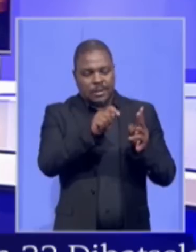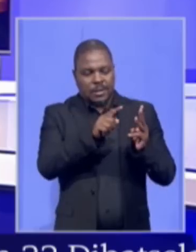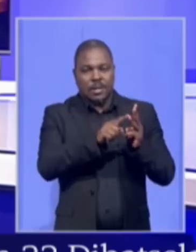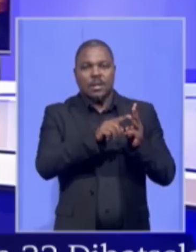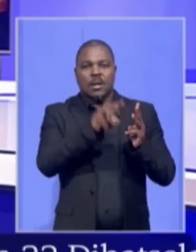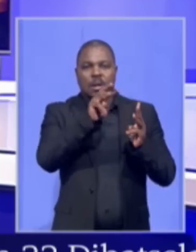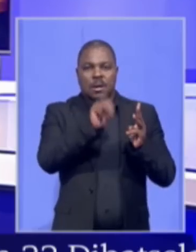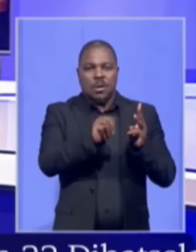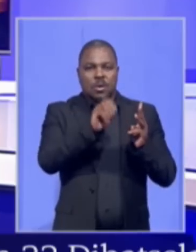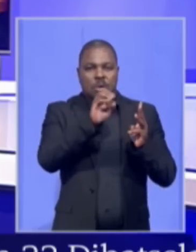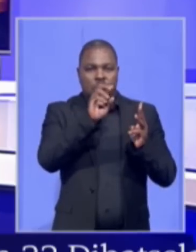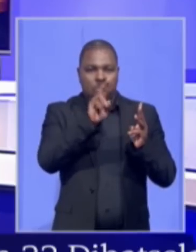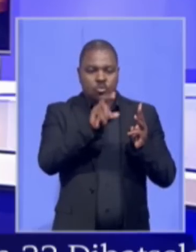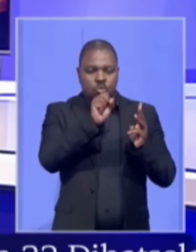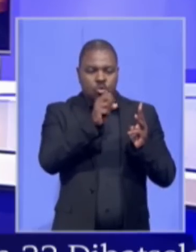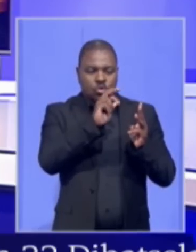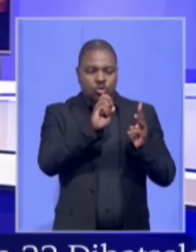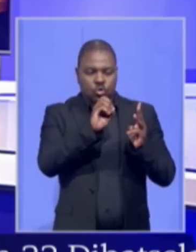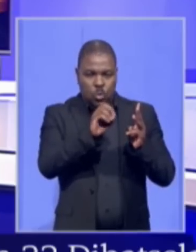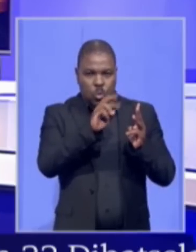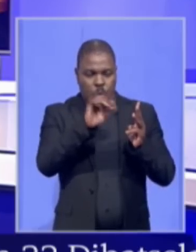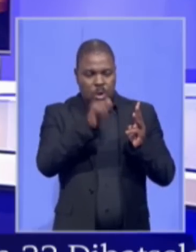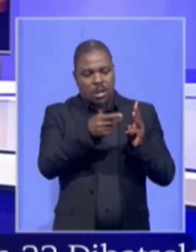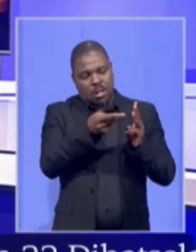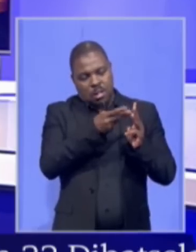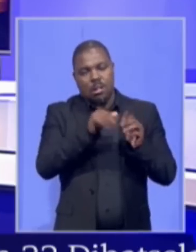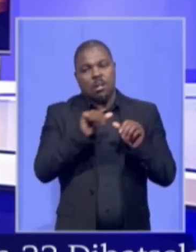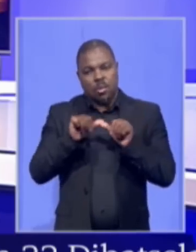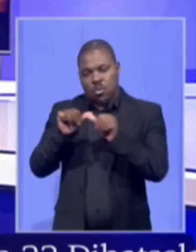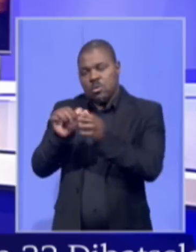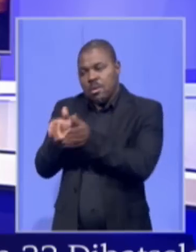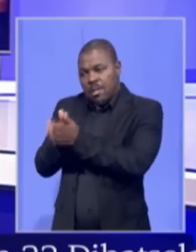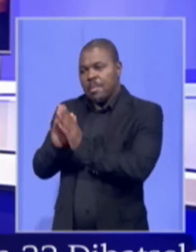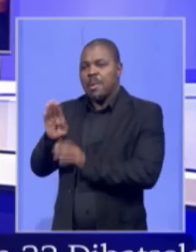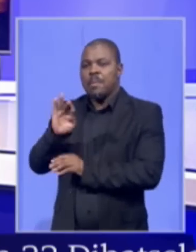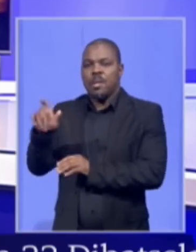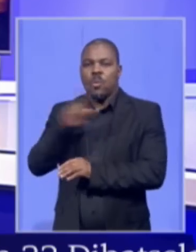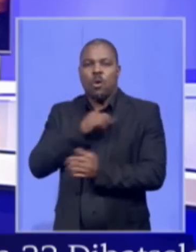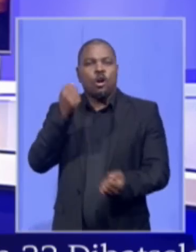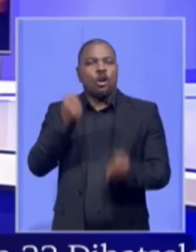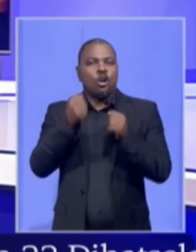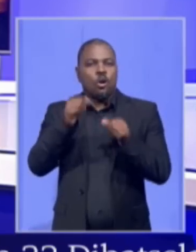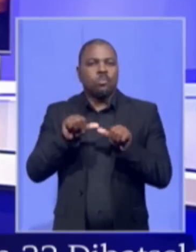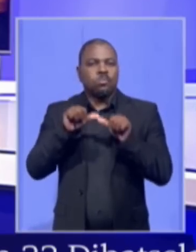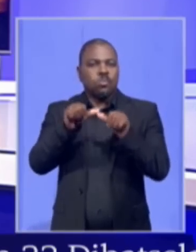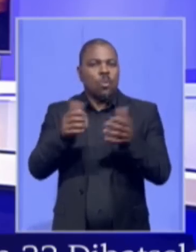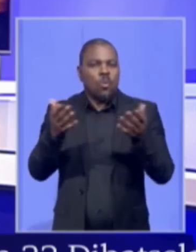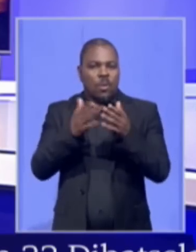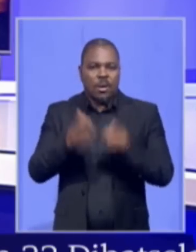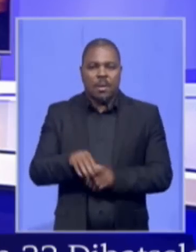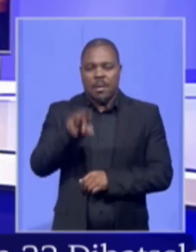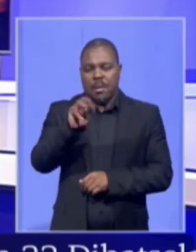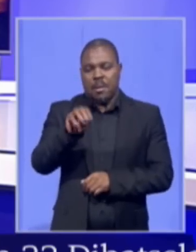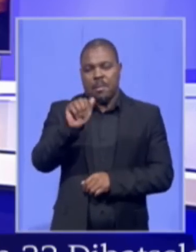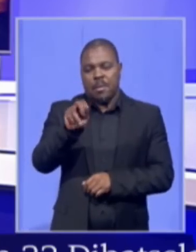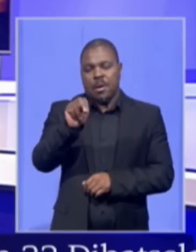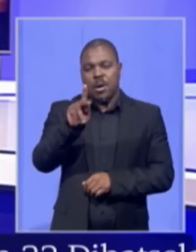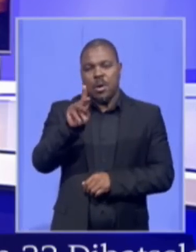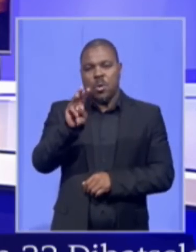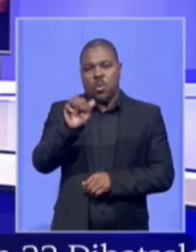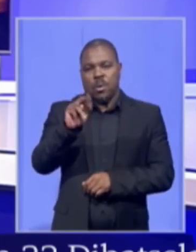ba tšwela pele ka kgopelo ya bona ya peila nakong ya ge molato wo o be o theeleditšwe ka kgorontsheko ya magistrata wa Mankweng